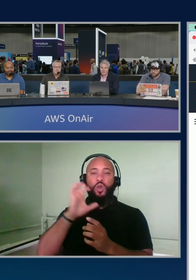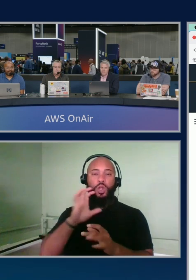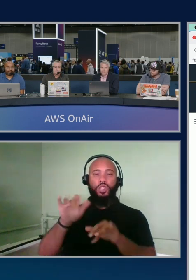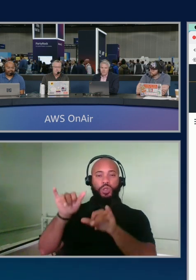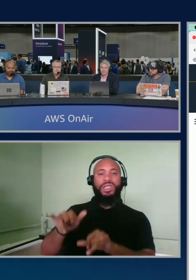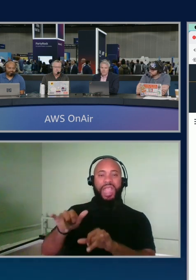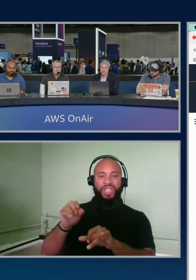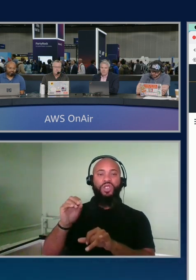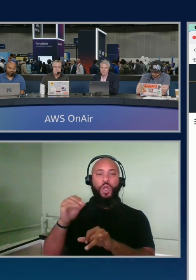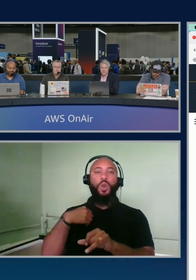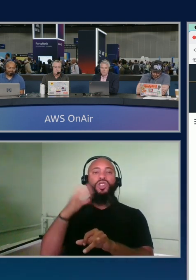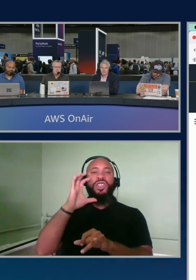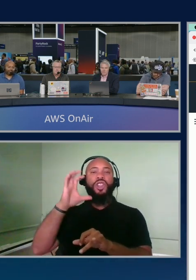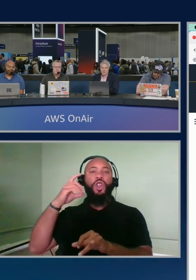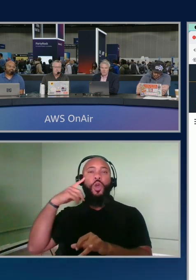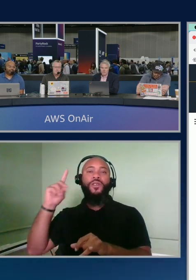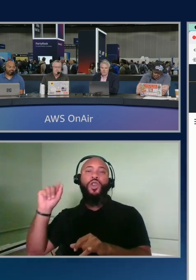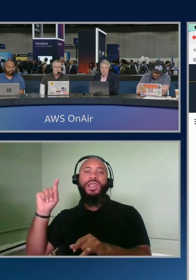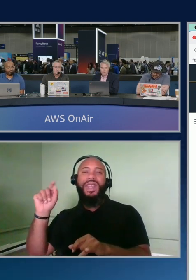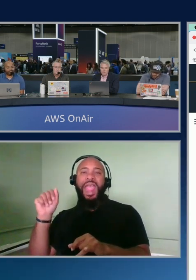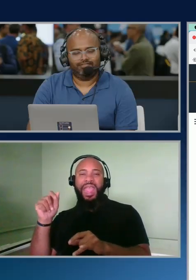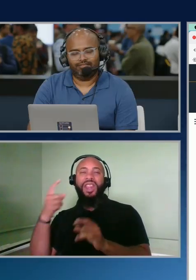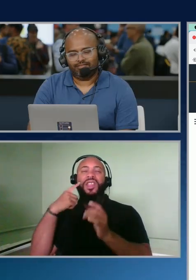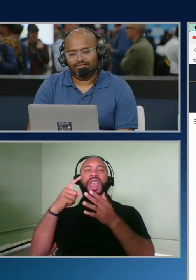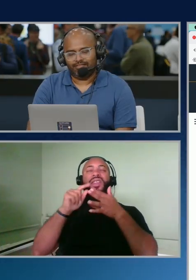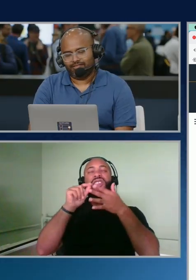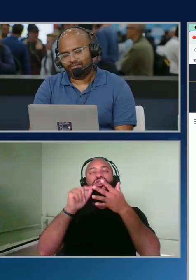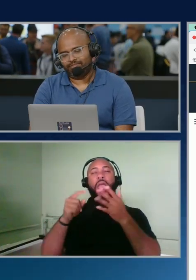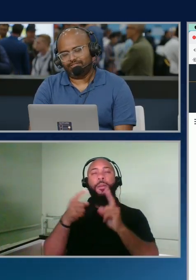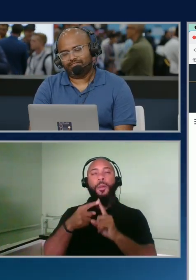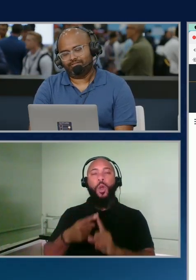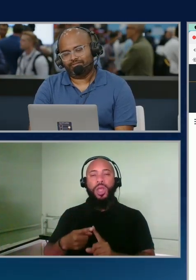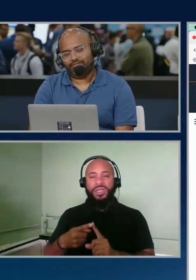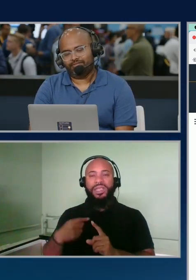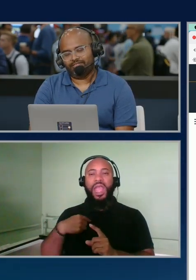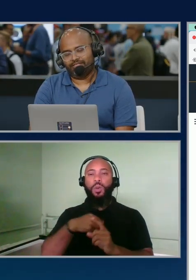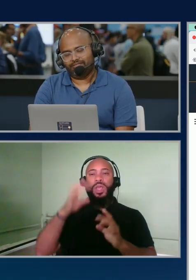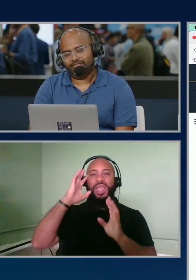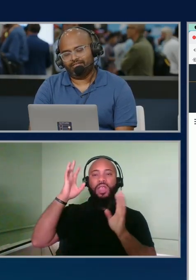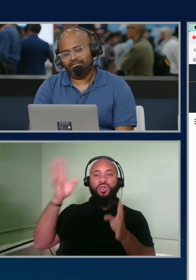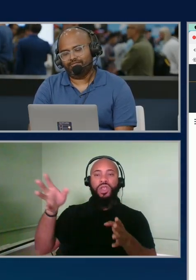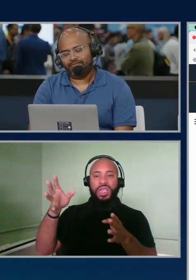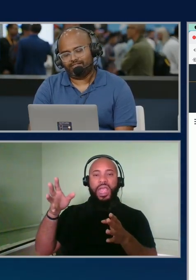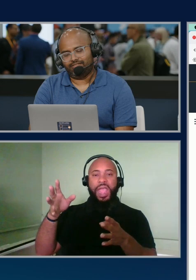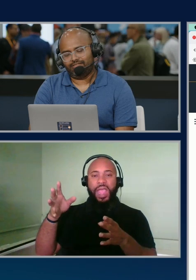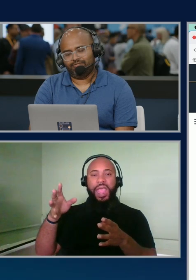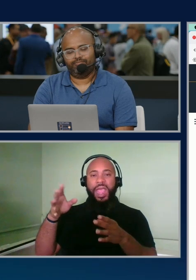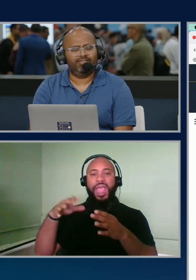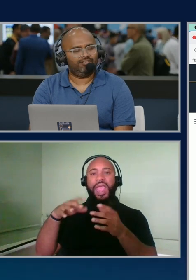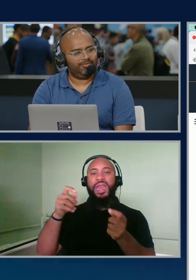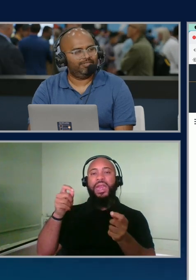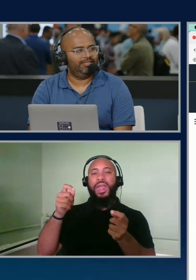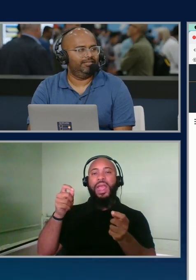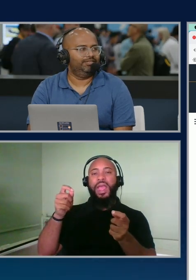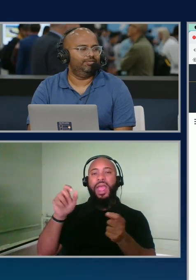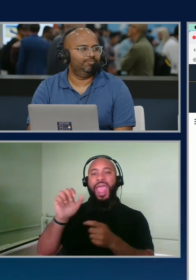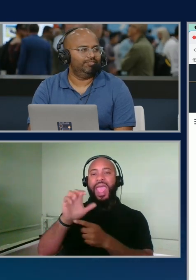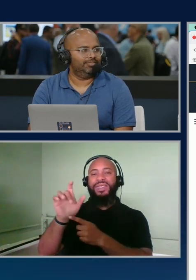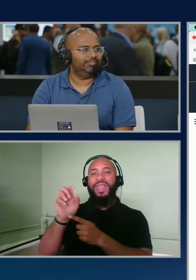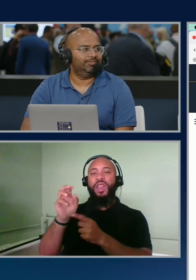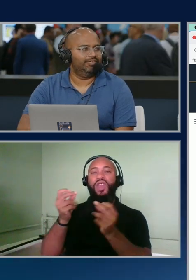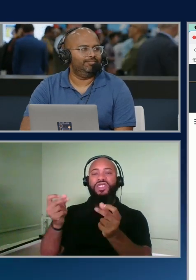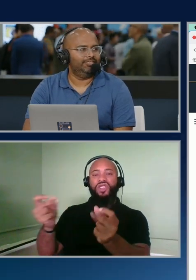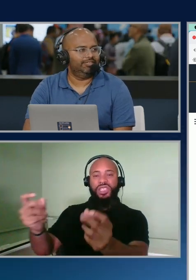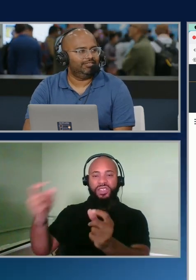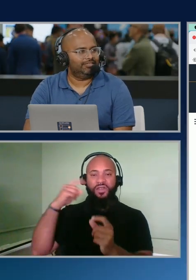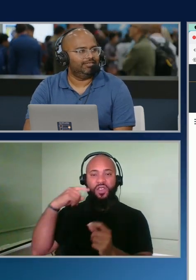bucket. And then there's things called checkpoints. We can create accelerations on these data sources, so you can get to the data even faster. So we bring some of the data into